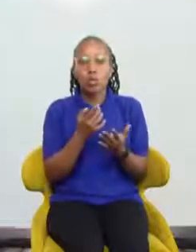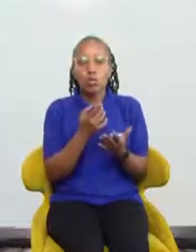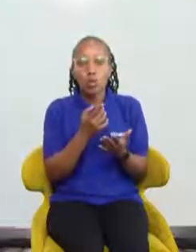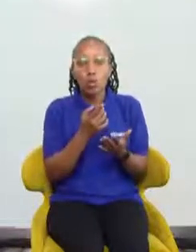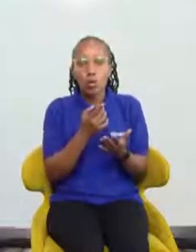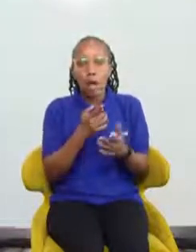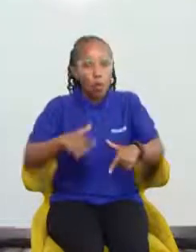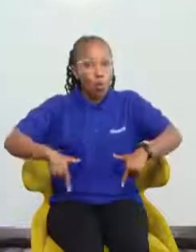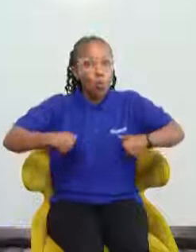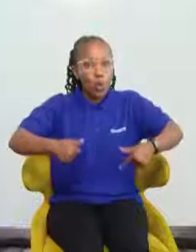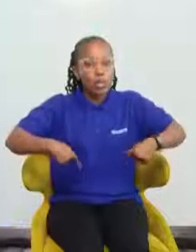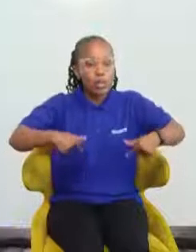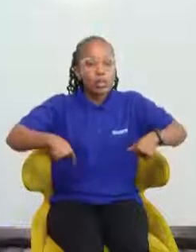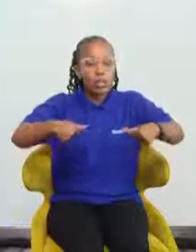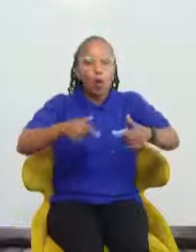have?